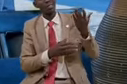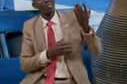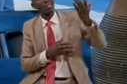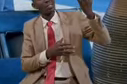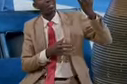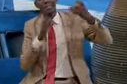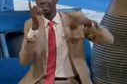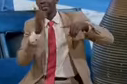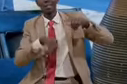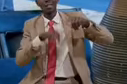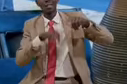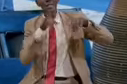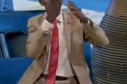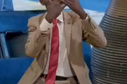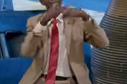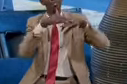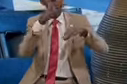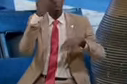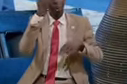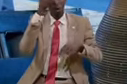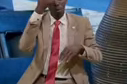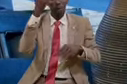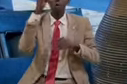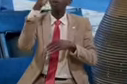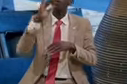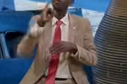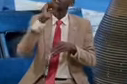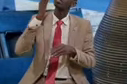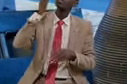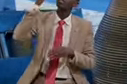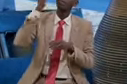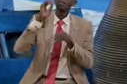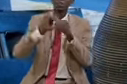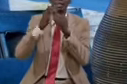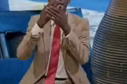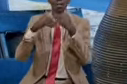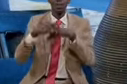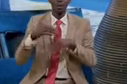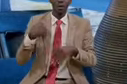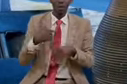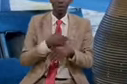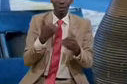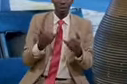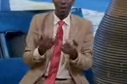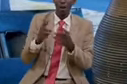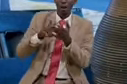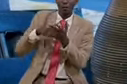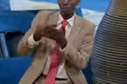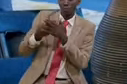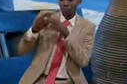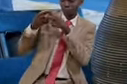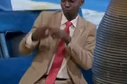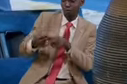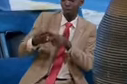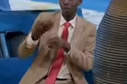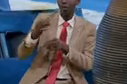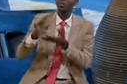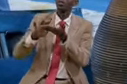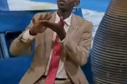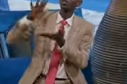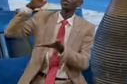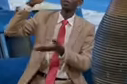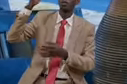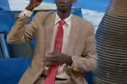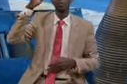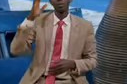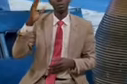heaven because God is in heaven. And we come short of the glory of God. Somebody is